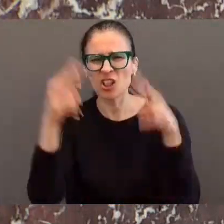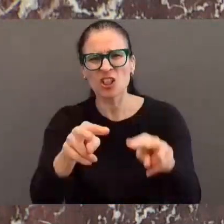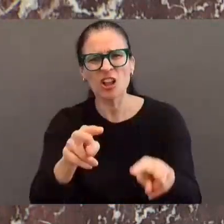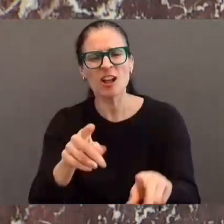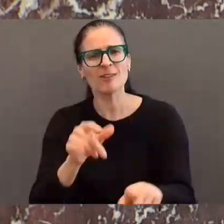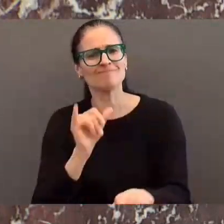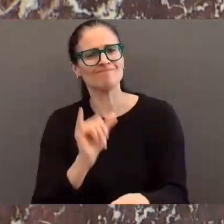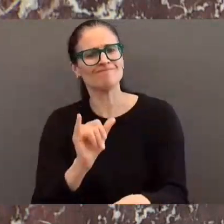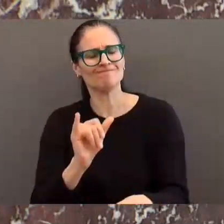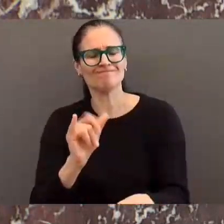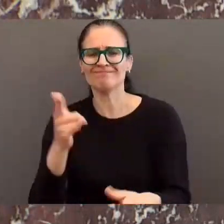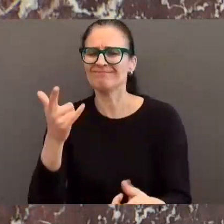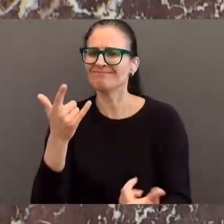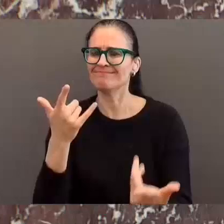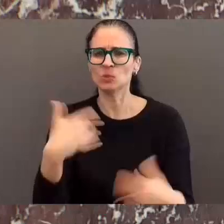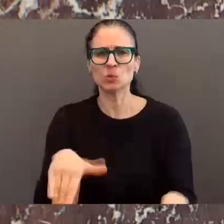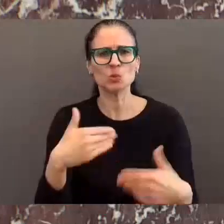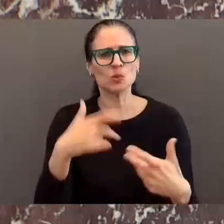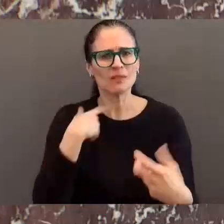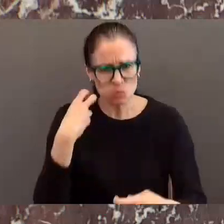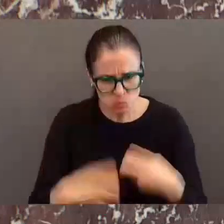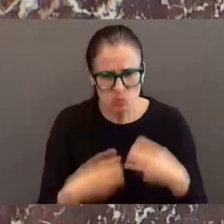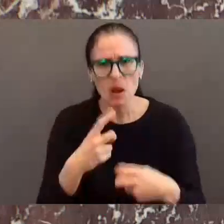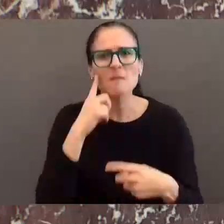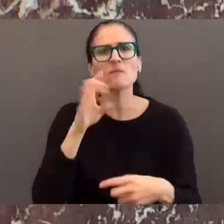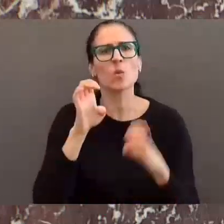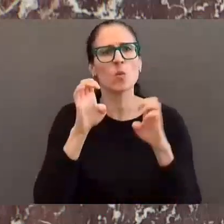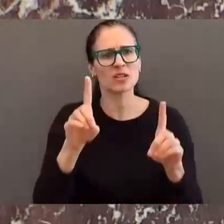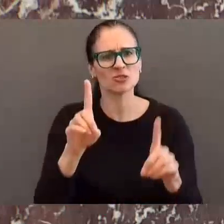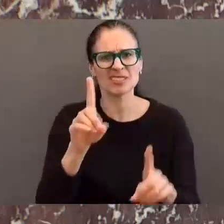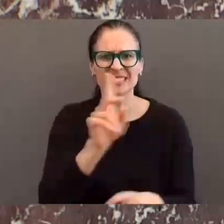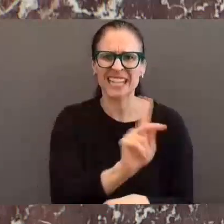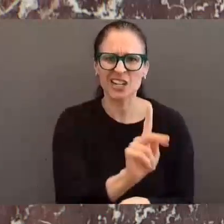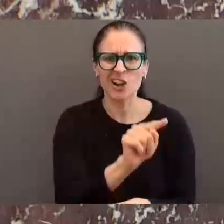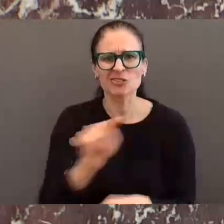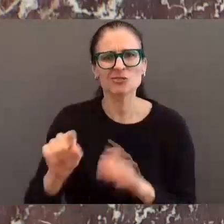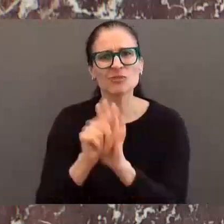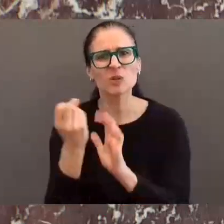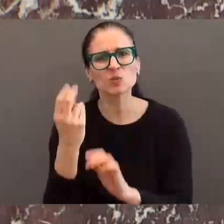actual commitments and deliver what parents are demanding?